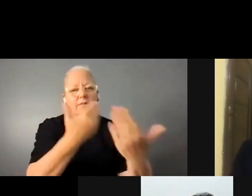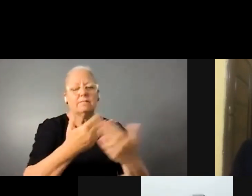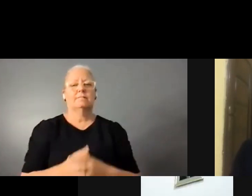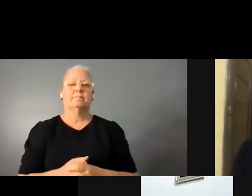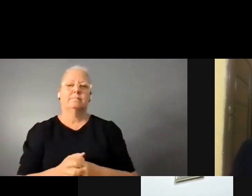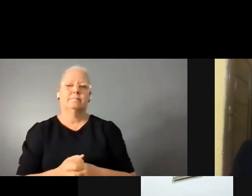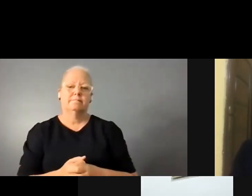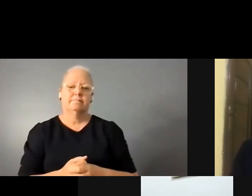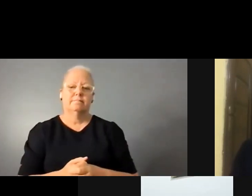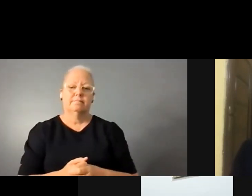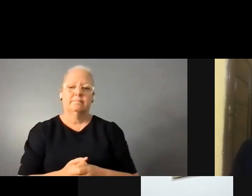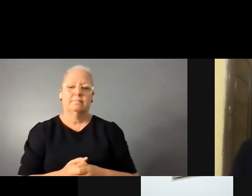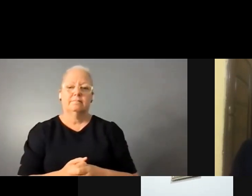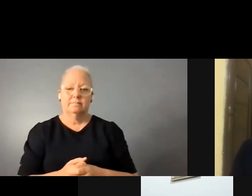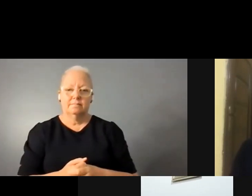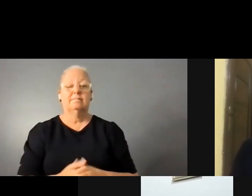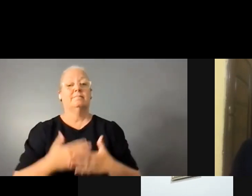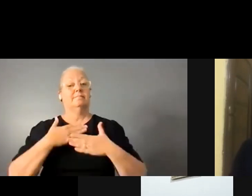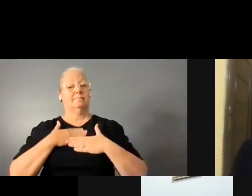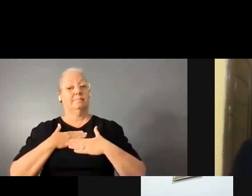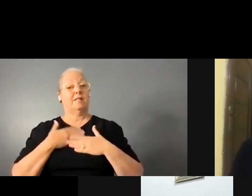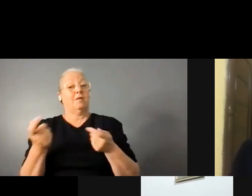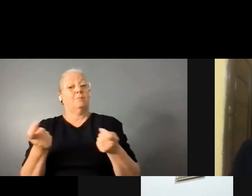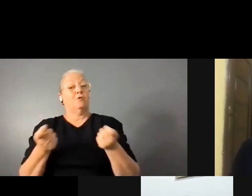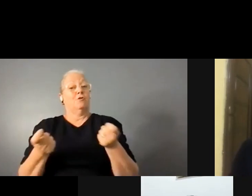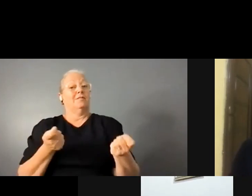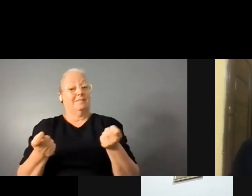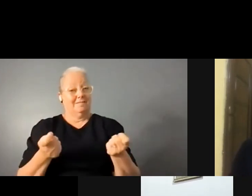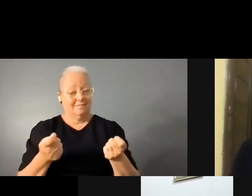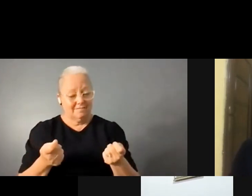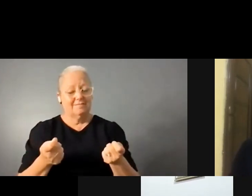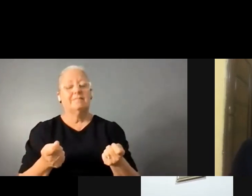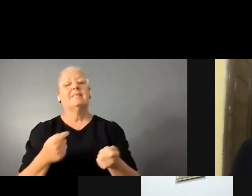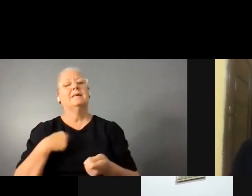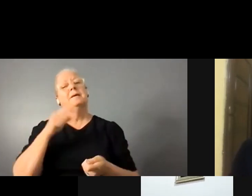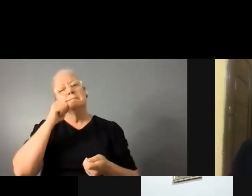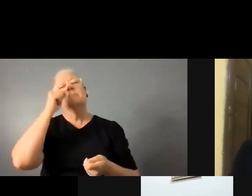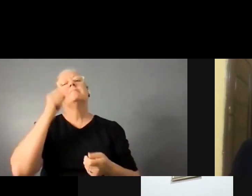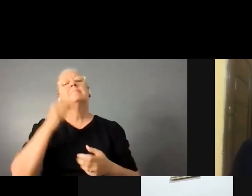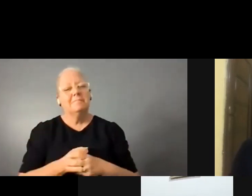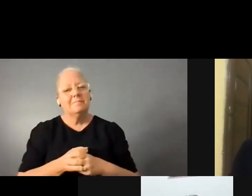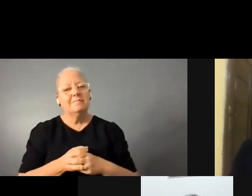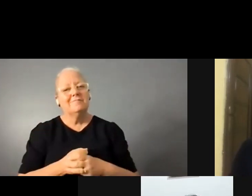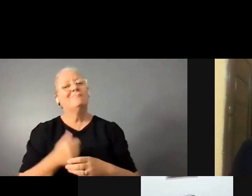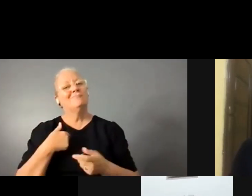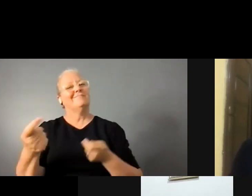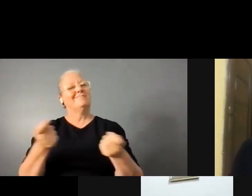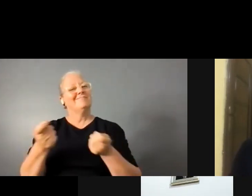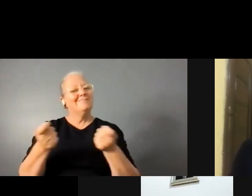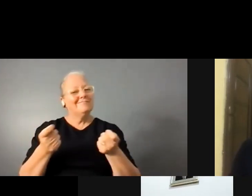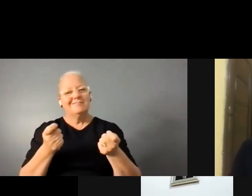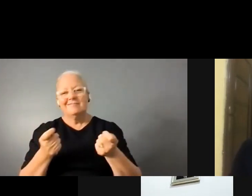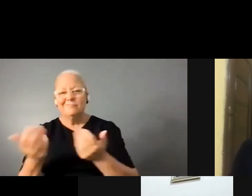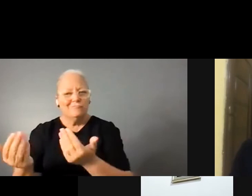And as a moderator, I'm very honored to have moderated this discussion with people who